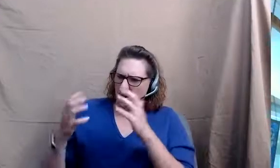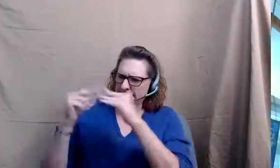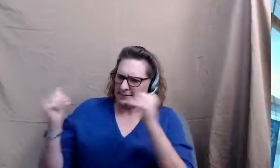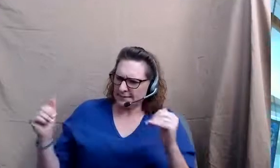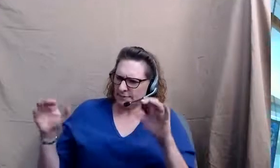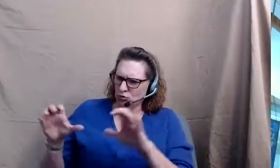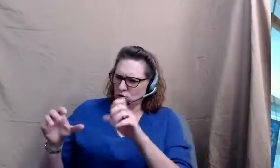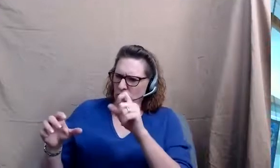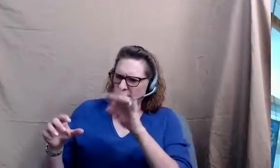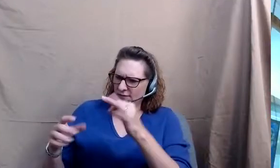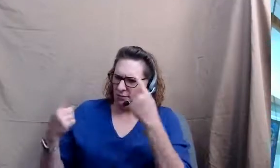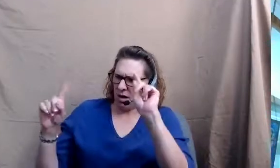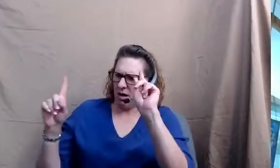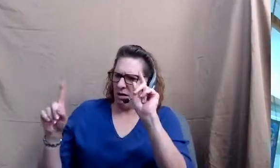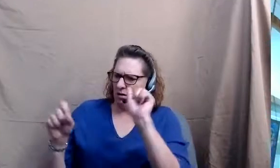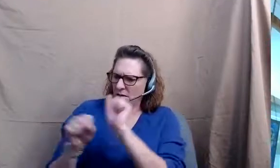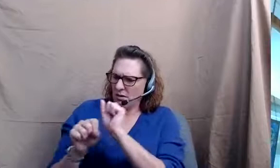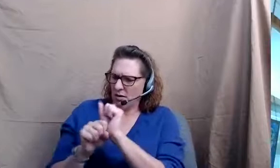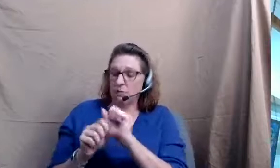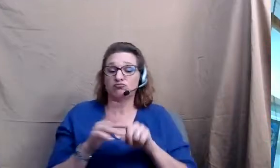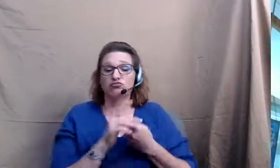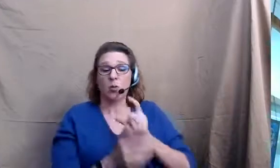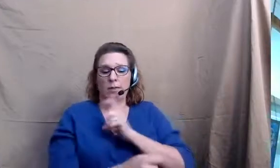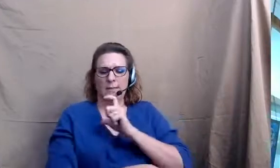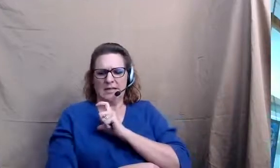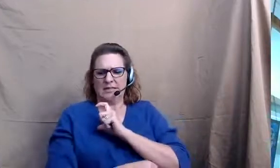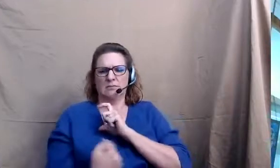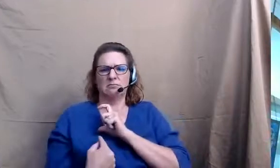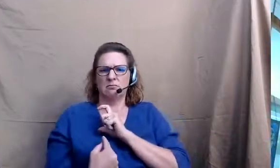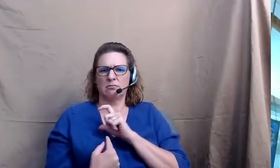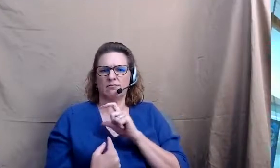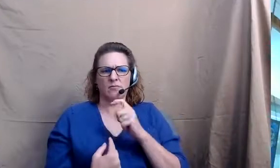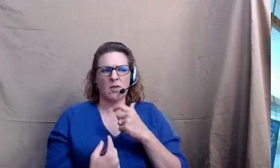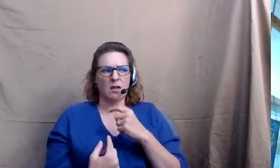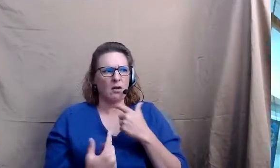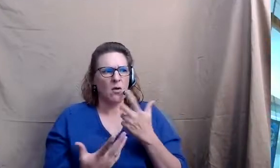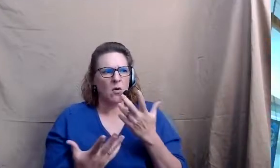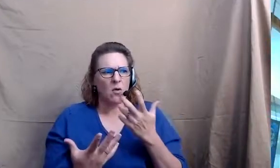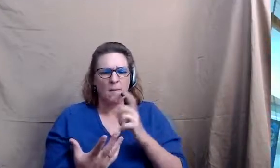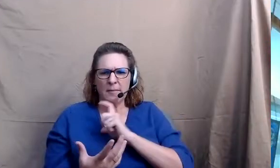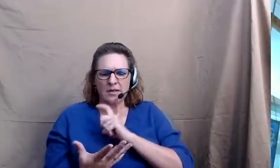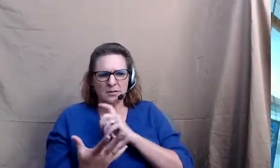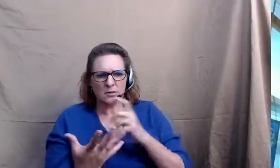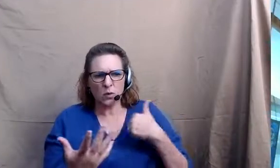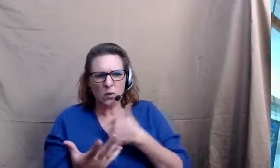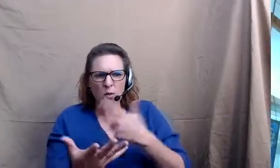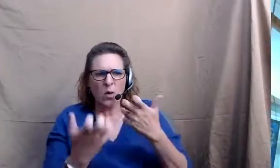So let's start with police. What is it that we actually want from police when they